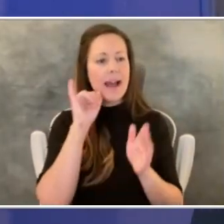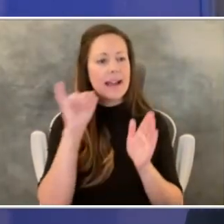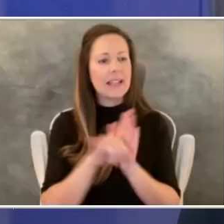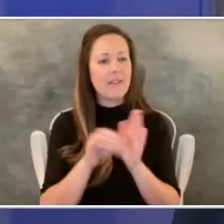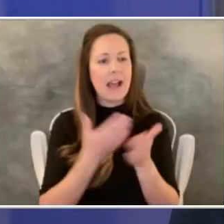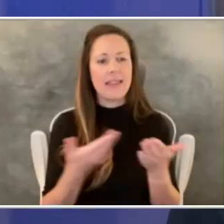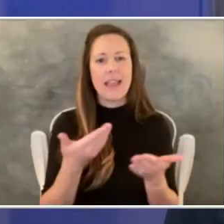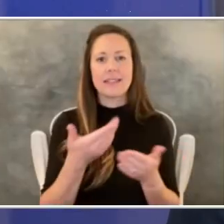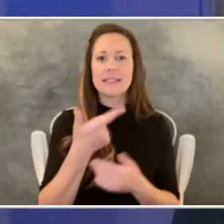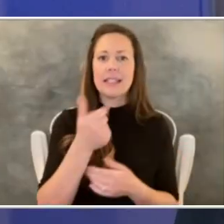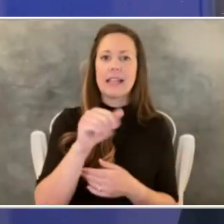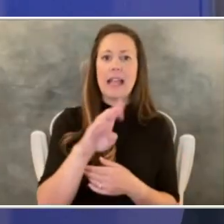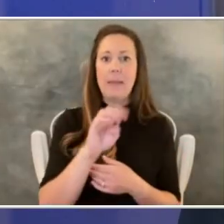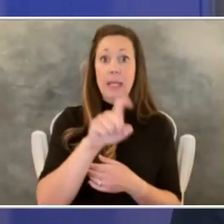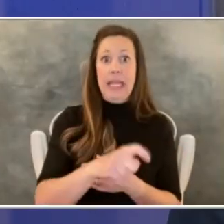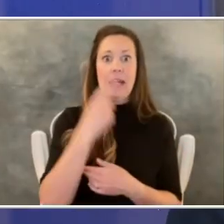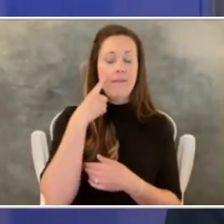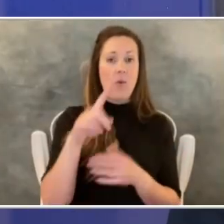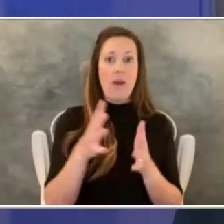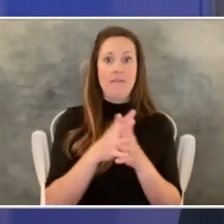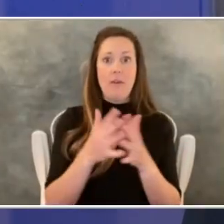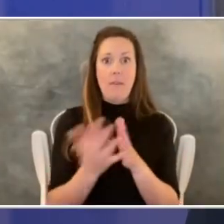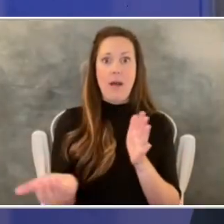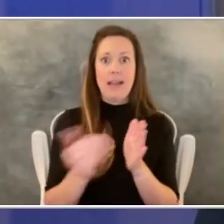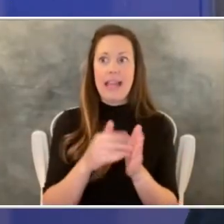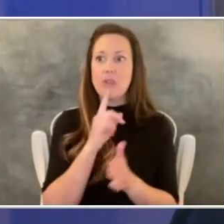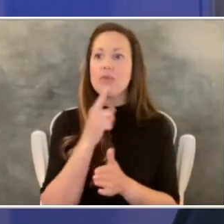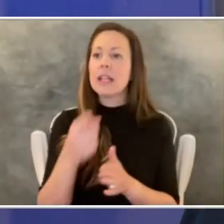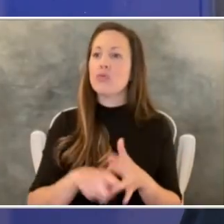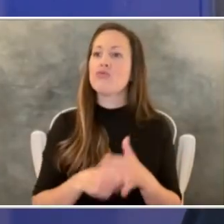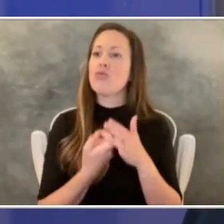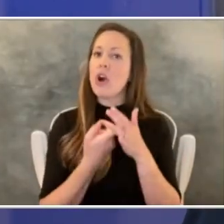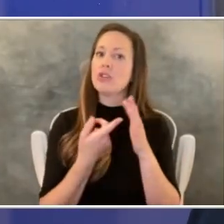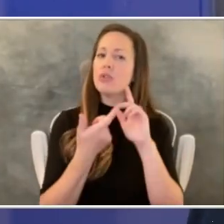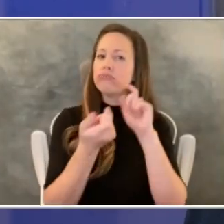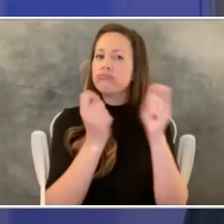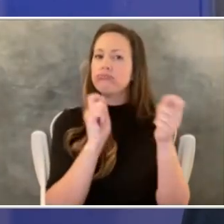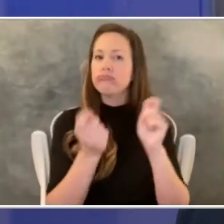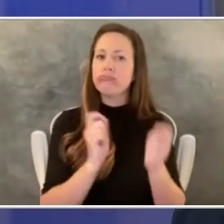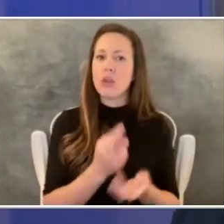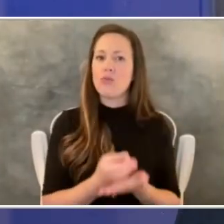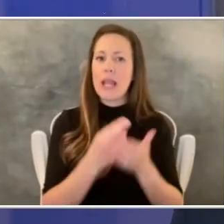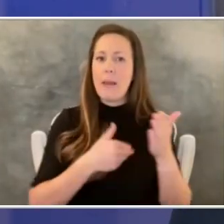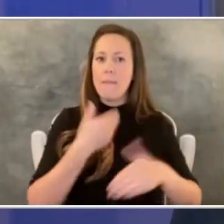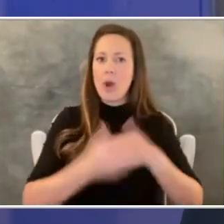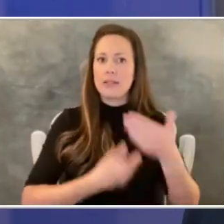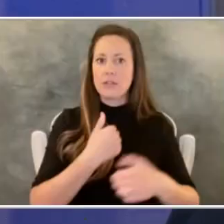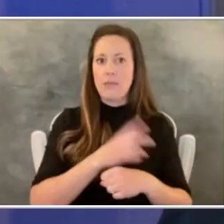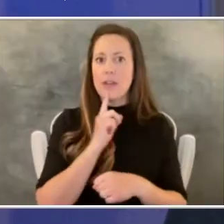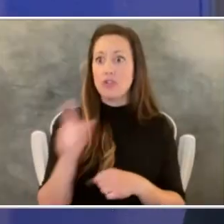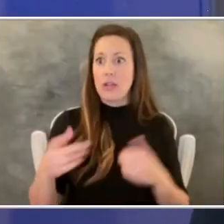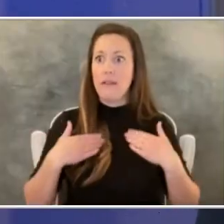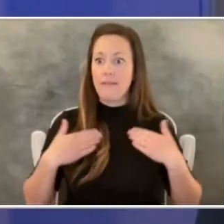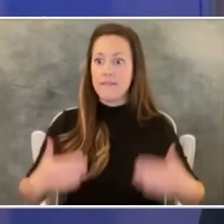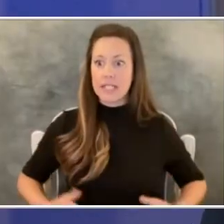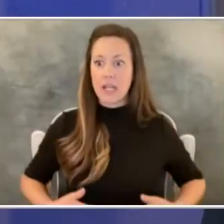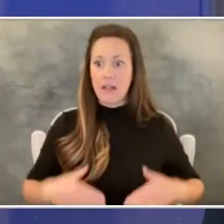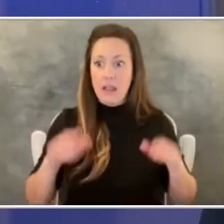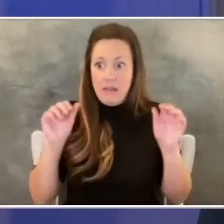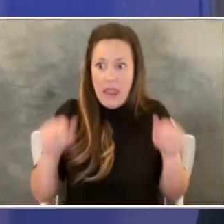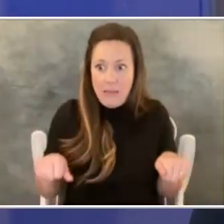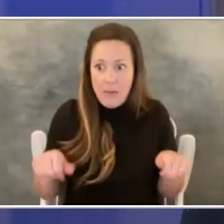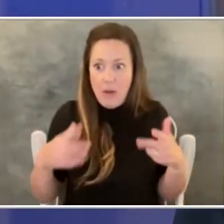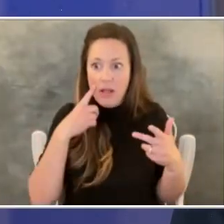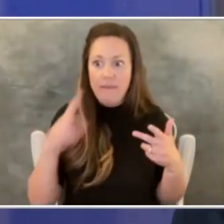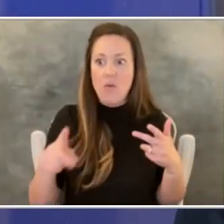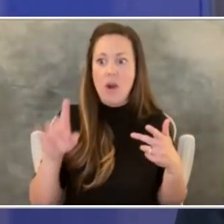on the football field. And you start to tailor your rehab process so that you know that he's physically capable of withstanding those forces and those pressures.